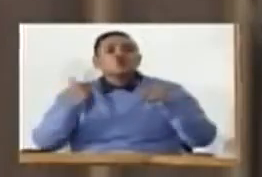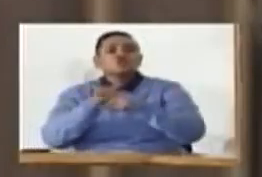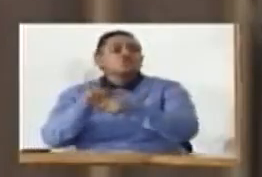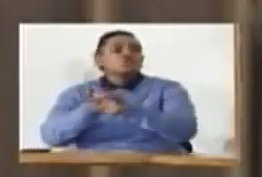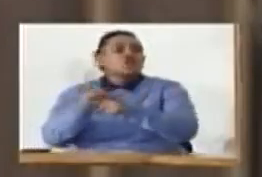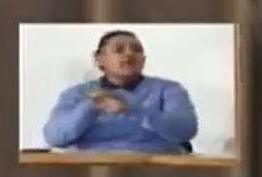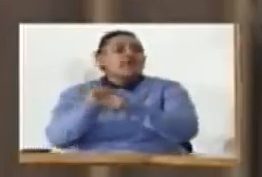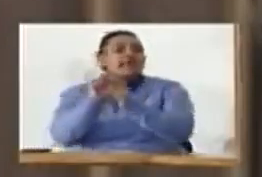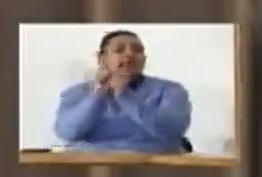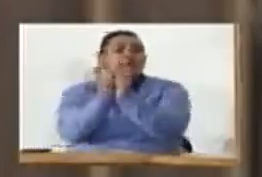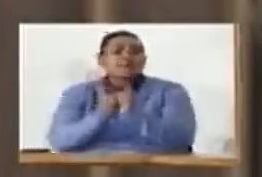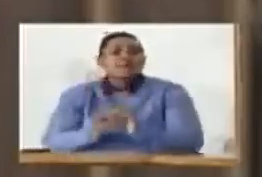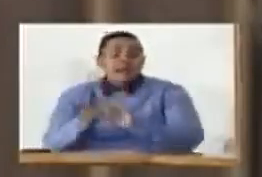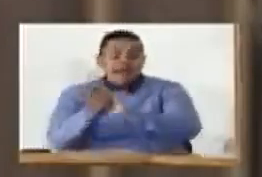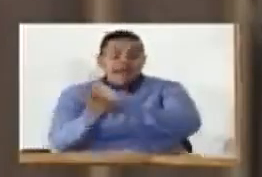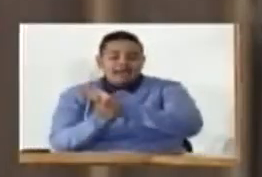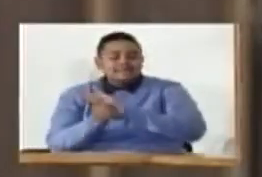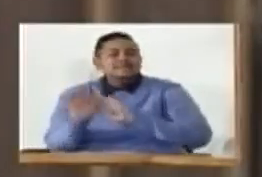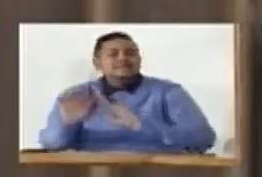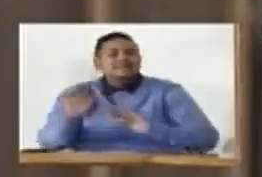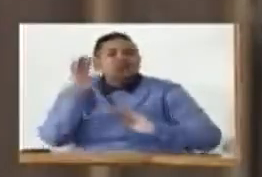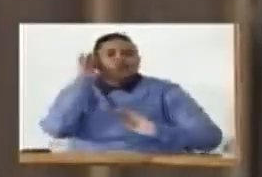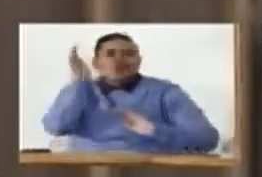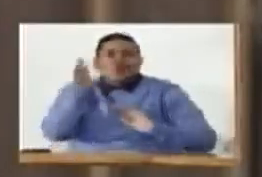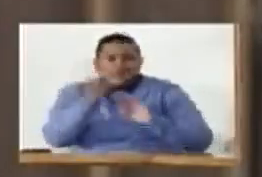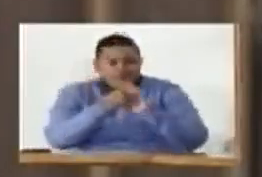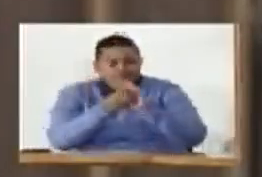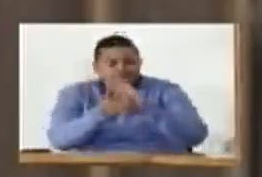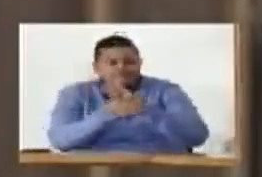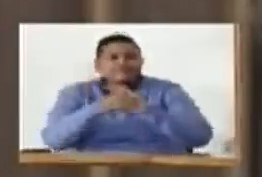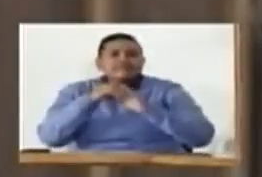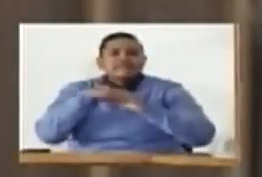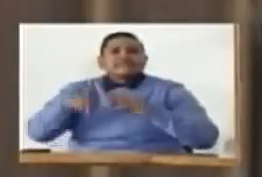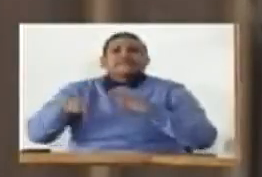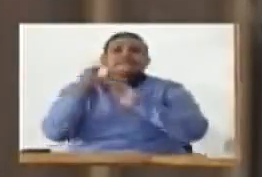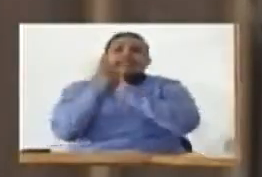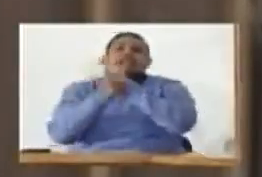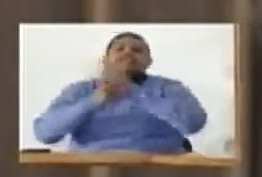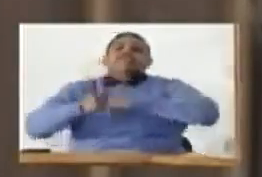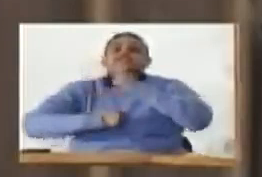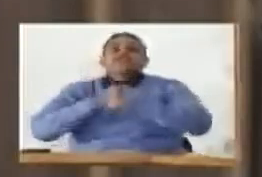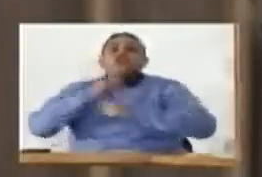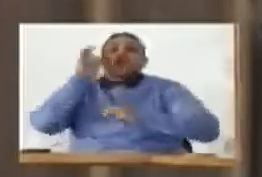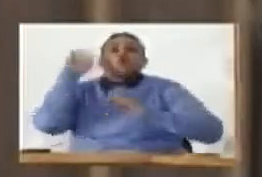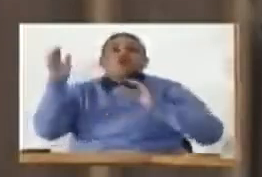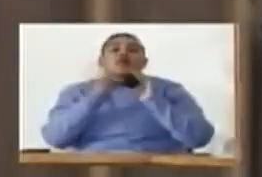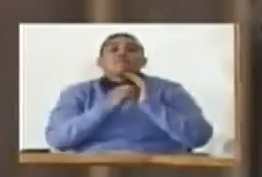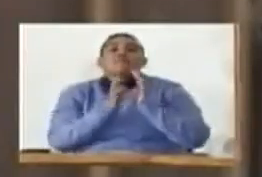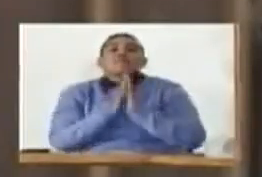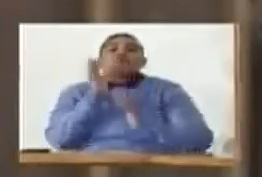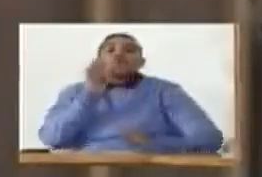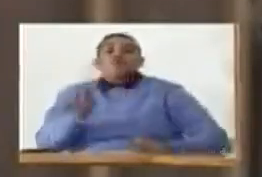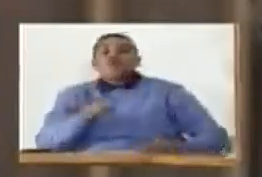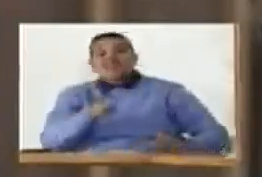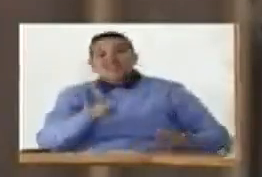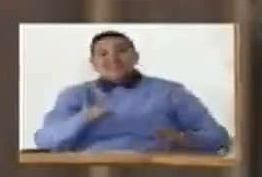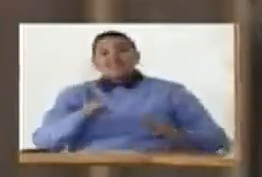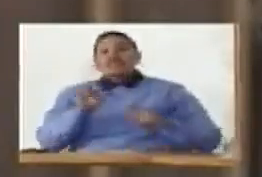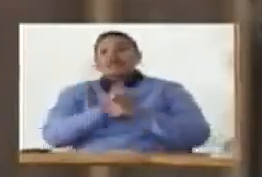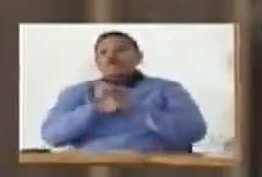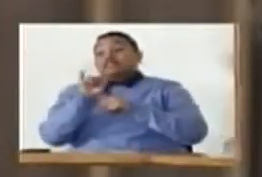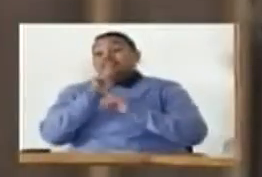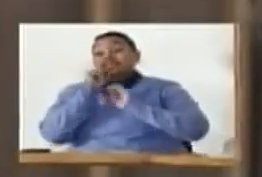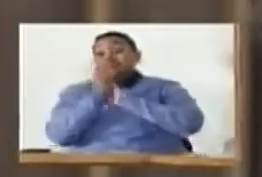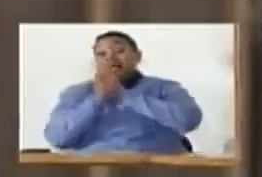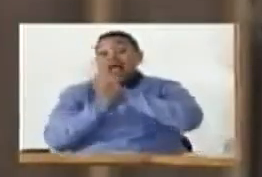Training Amendment Act will be tabled in this legislative year. The Apprenticeship Act